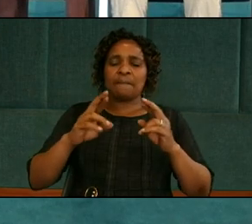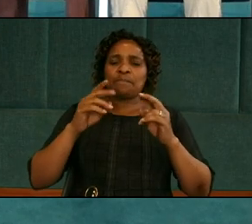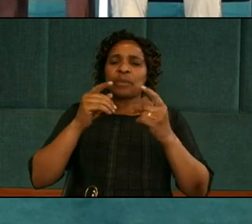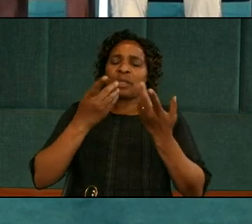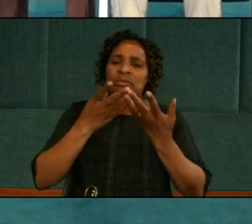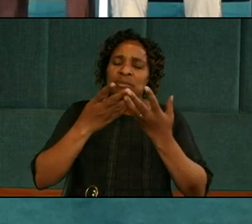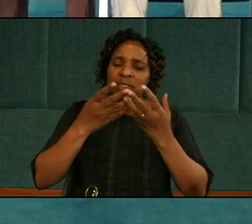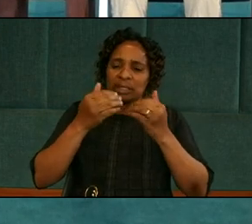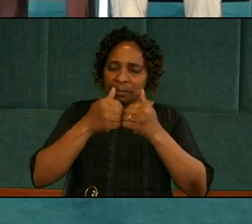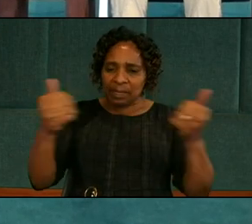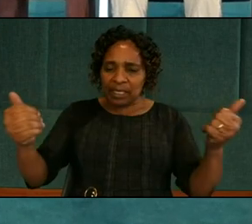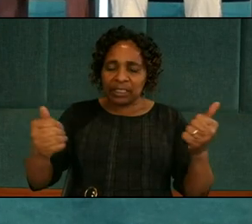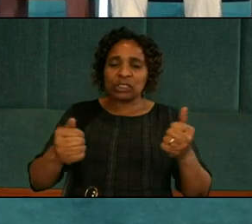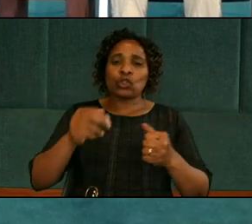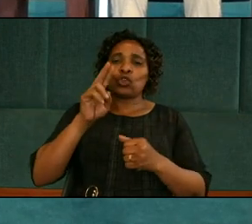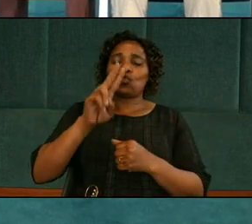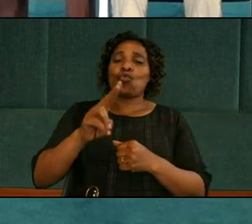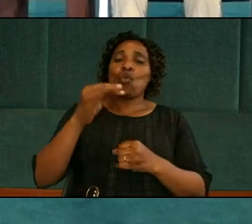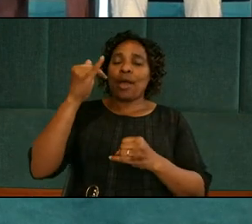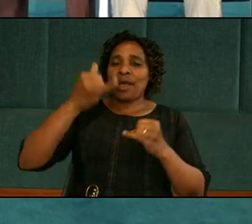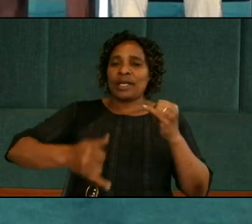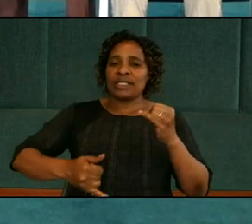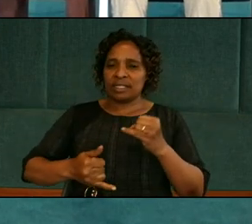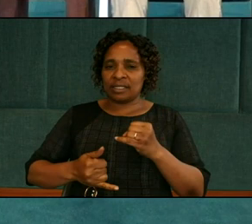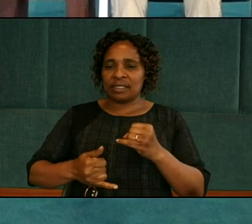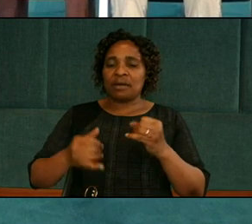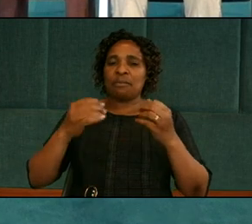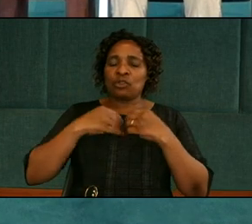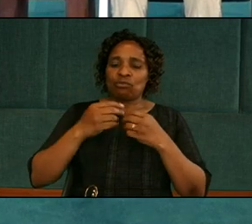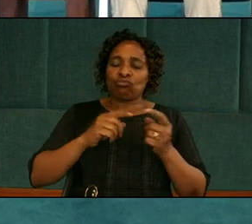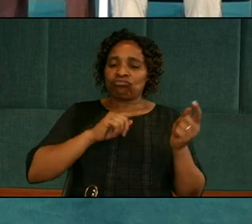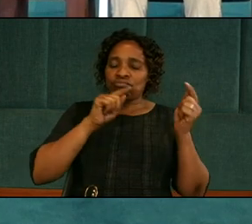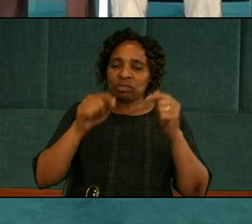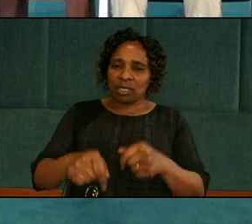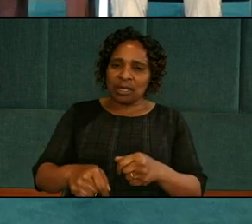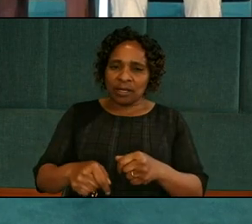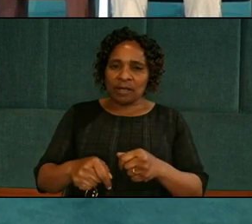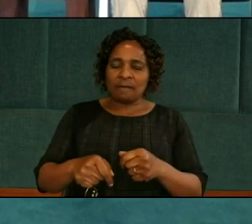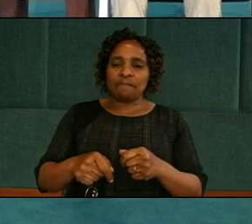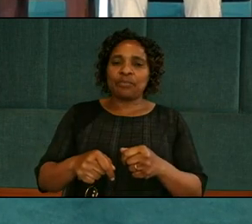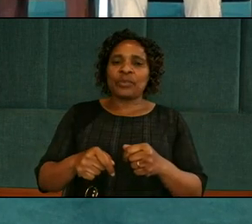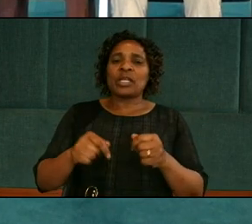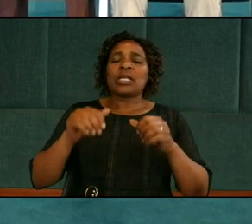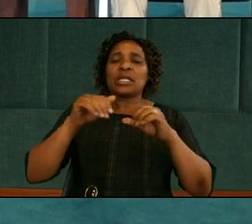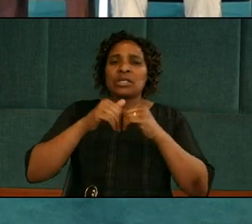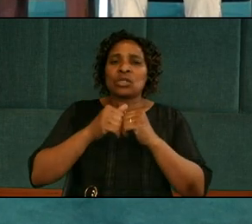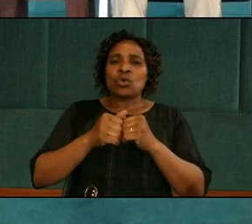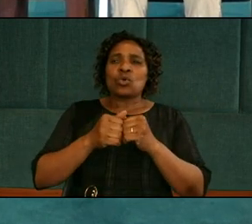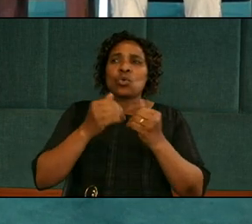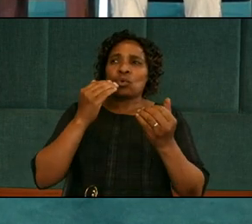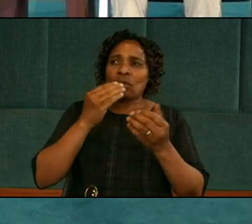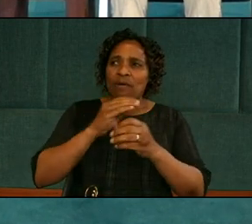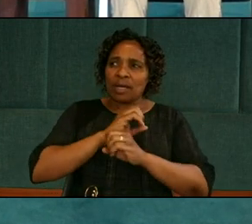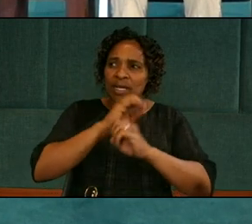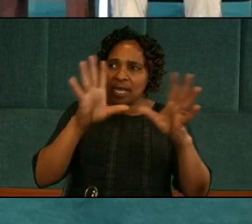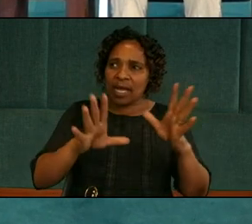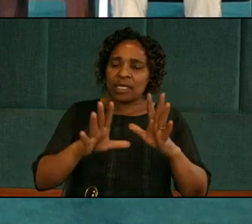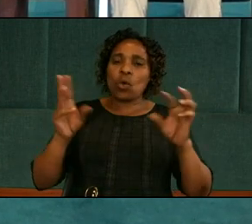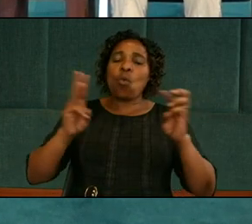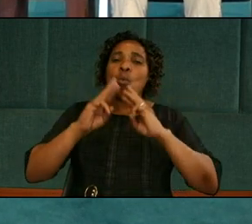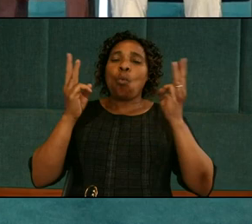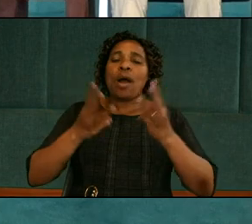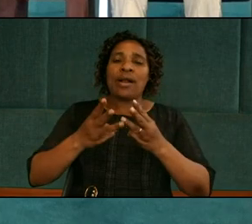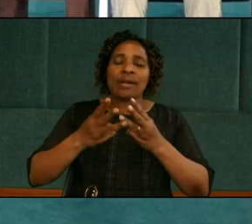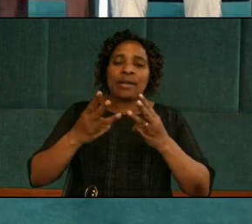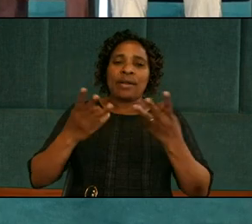between two ends, and we've termed them here very colloquially as worldly wealth and